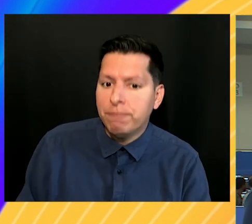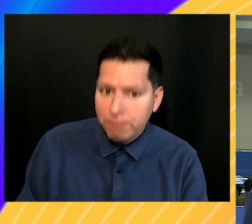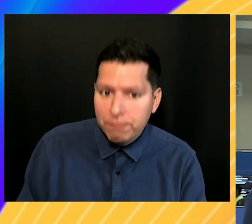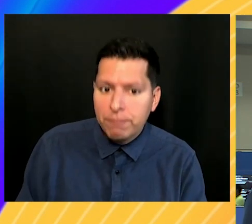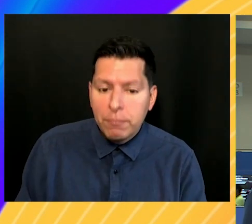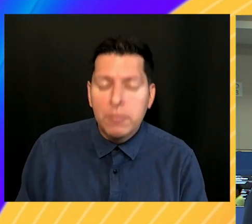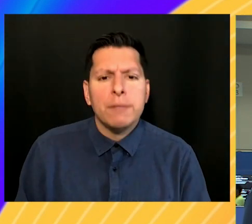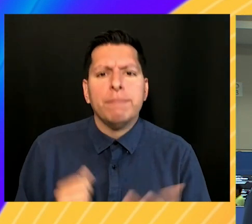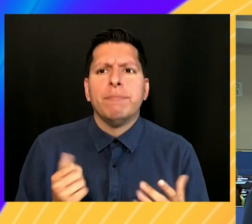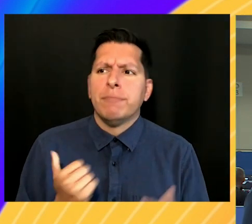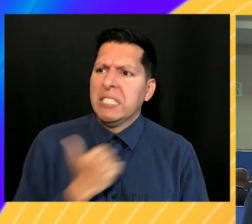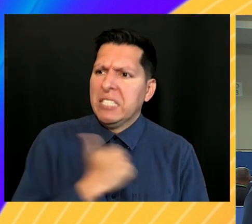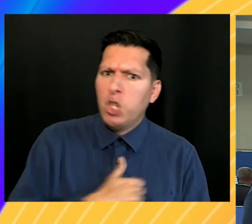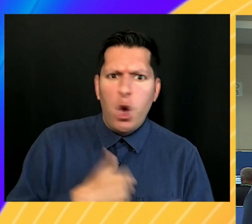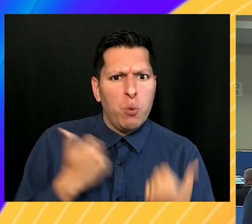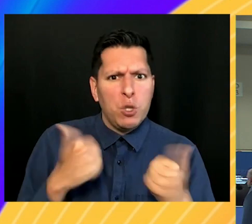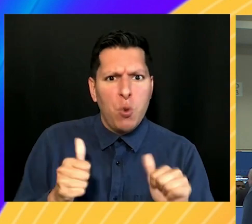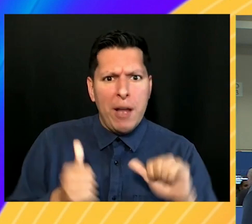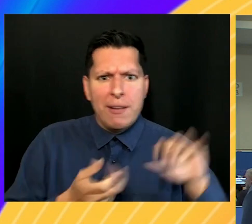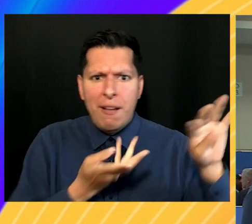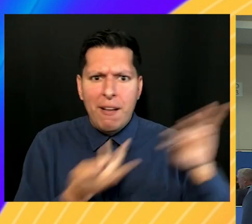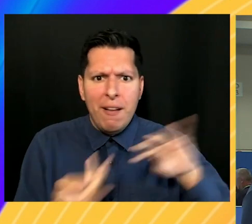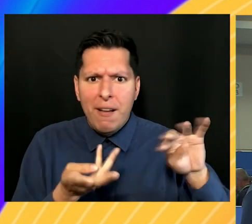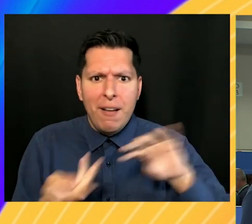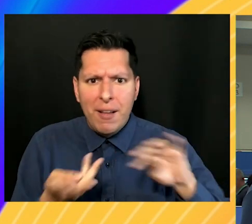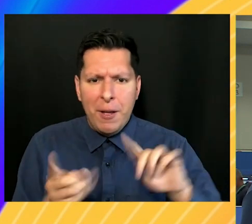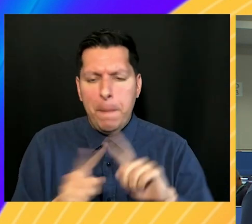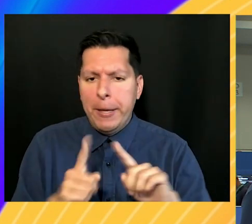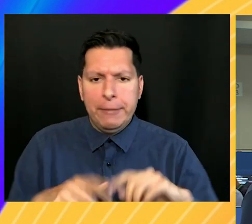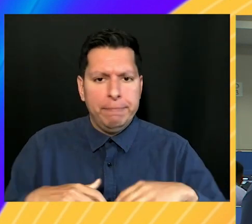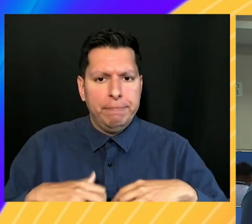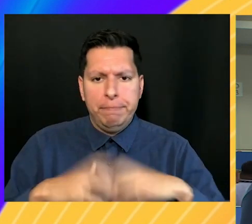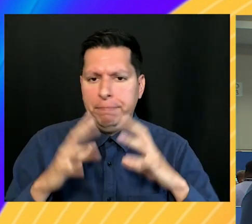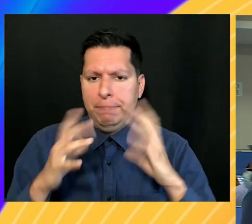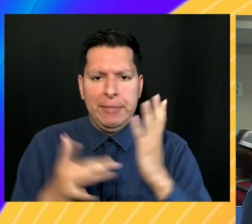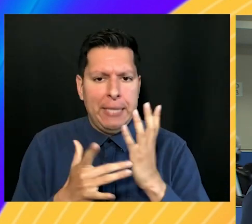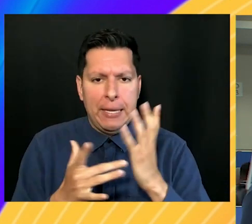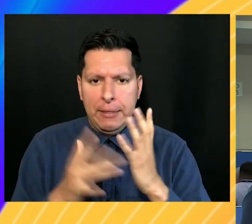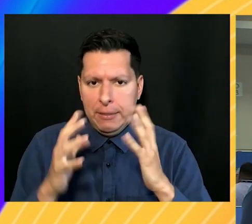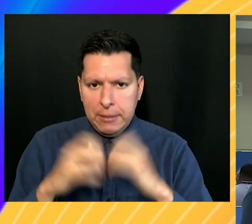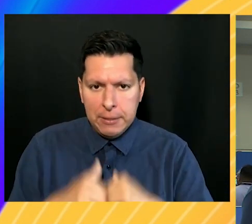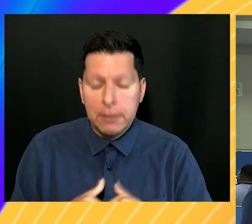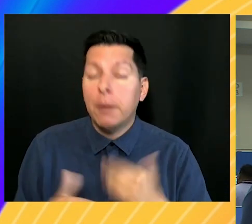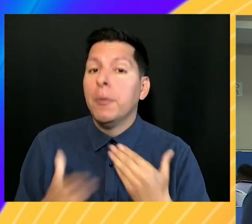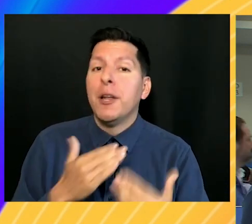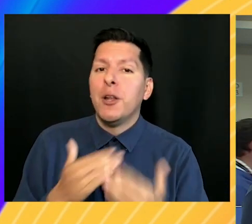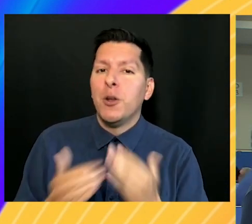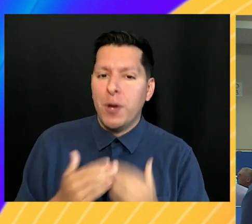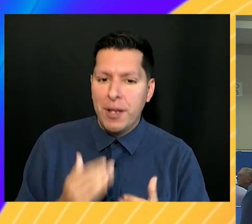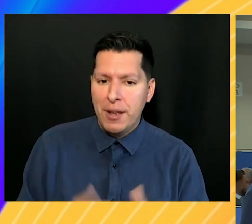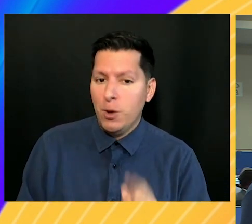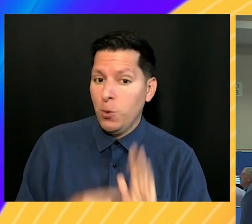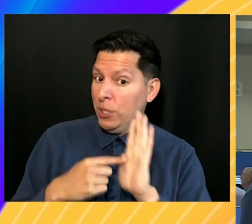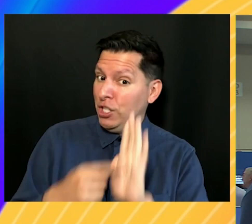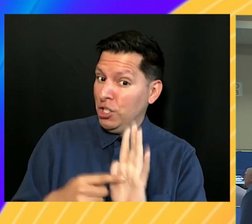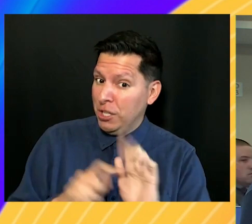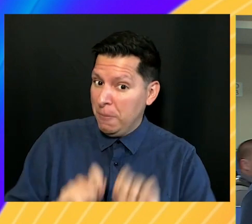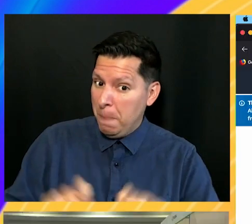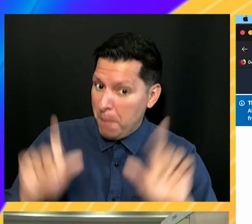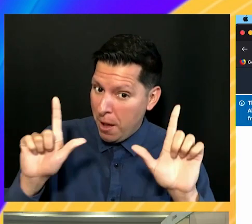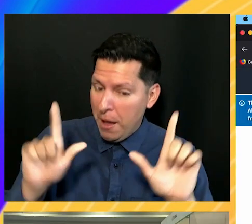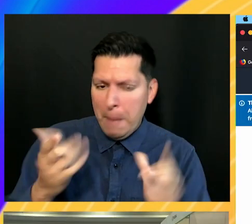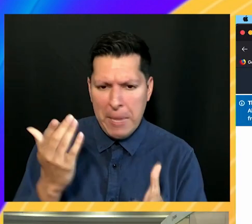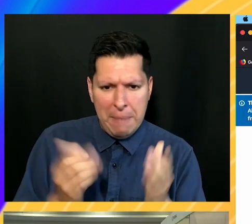this live, but in essence, right? So what we wanted to show today, and we do, as you see, our screen sharers may or may not cooperate with